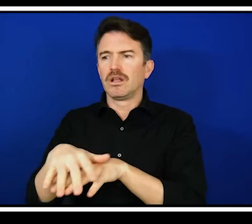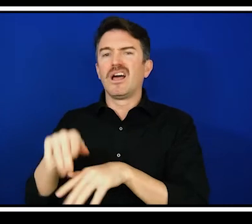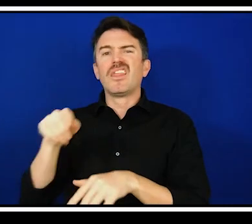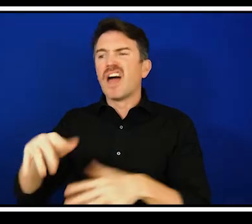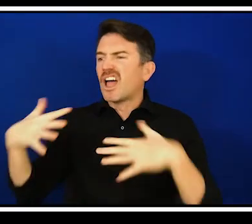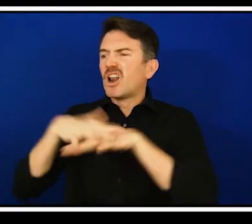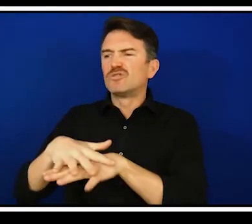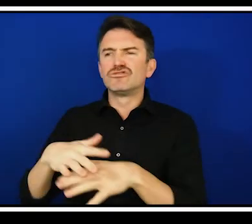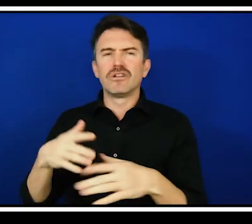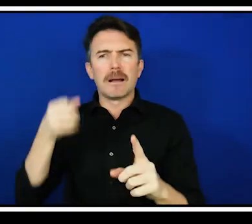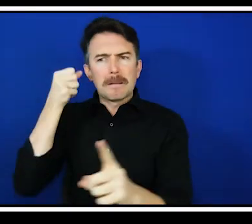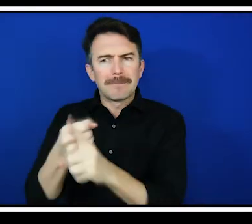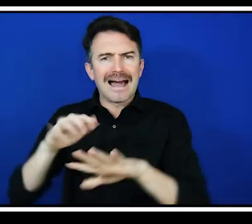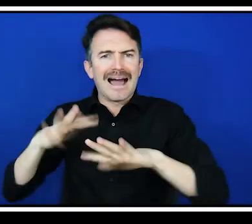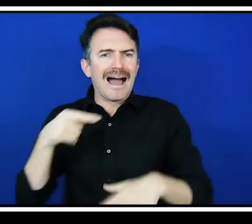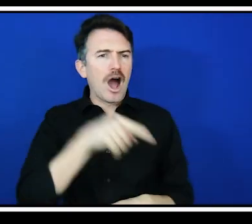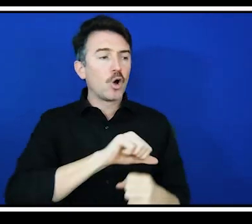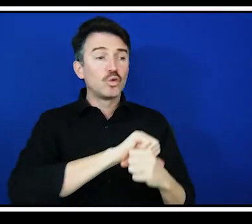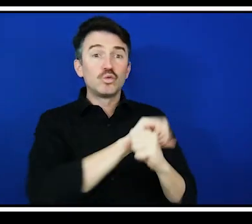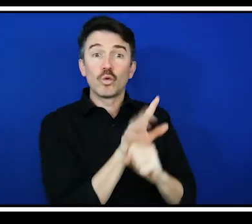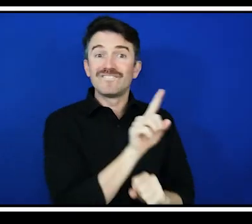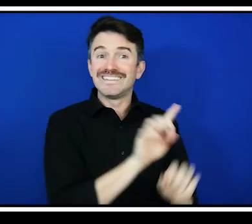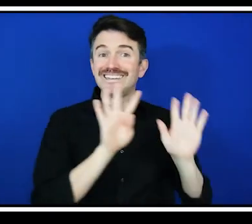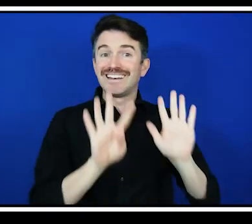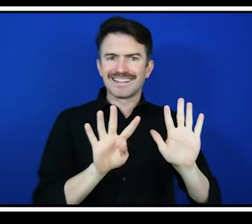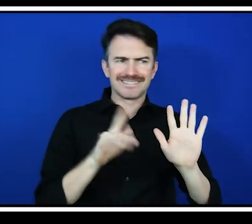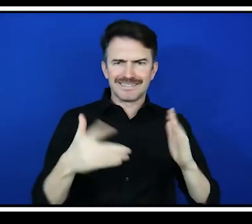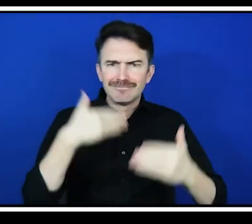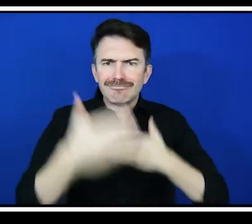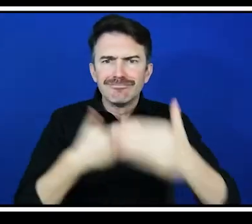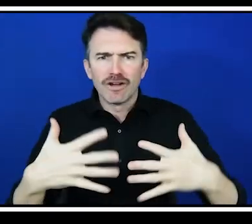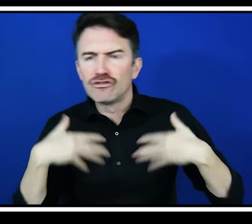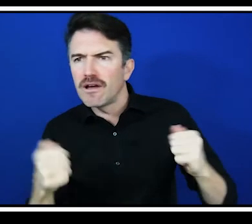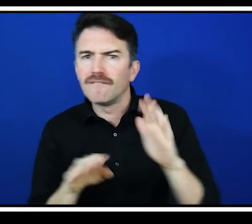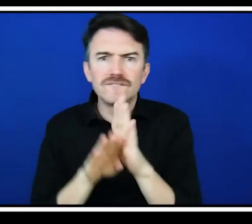Partnership on the Rights of Persons with Disabilities Multi-Partner Trust Fund.